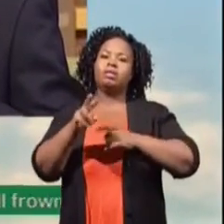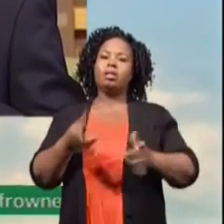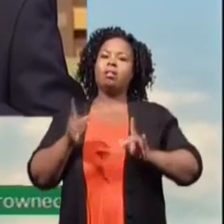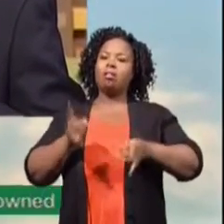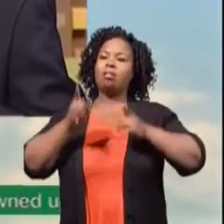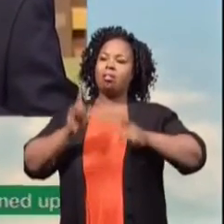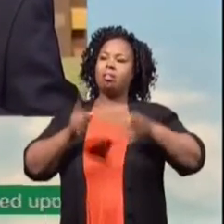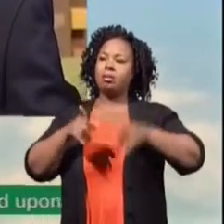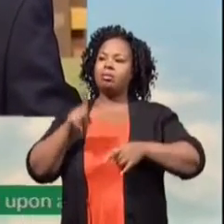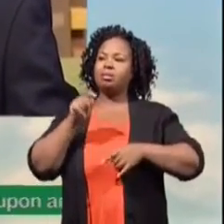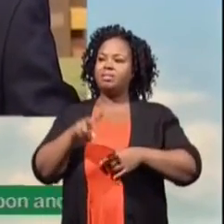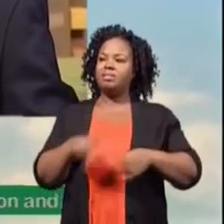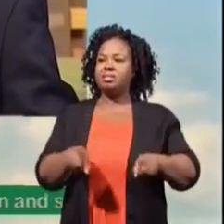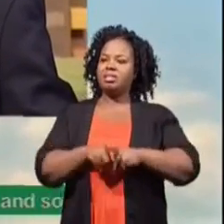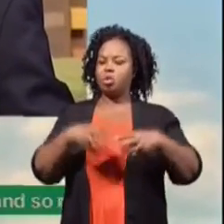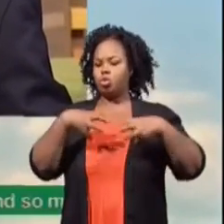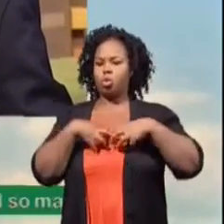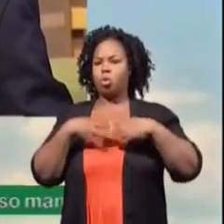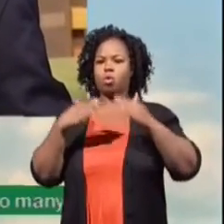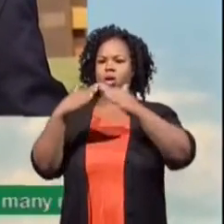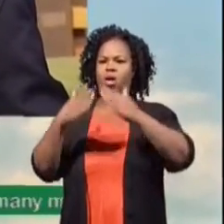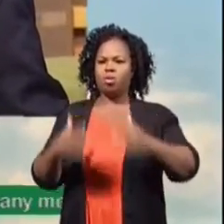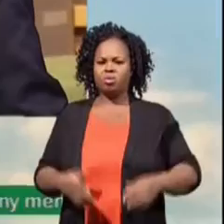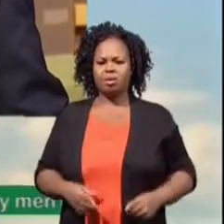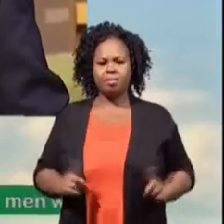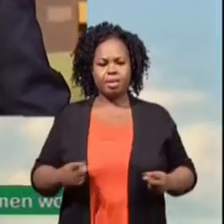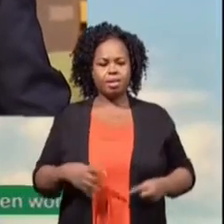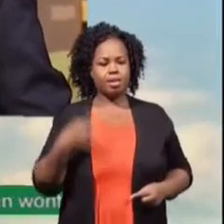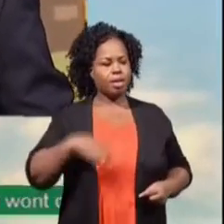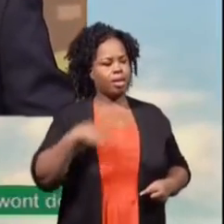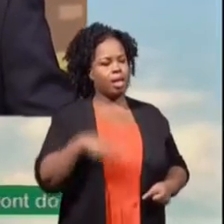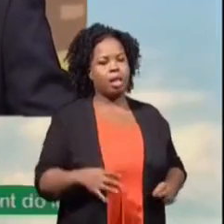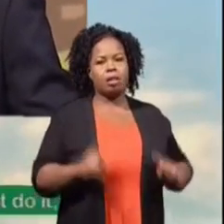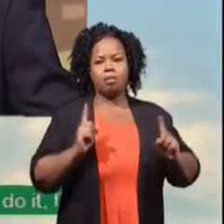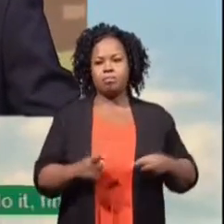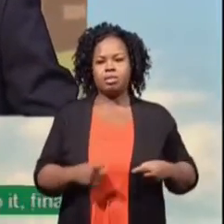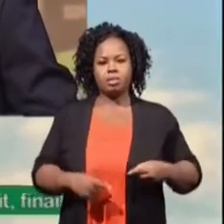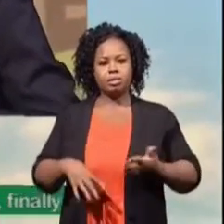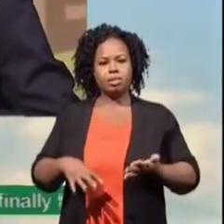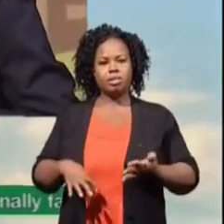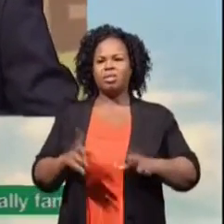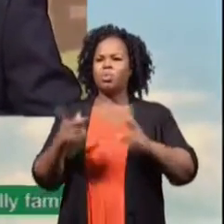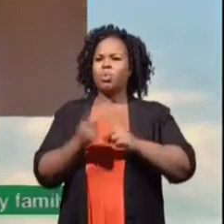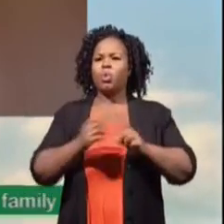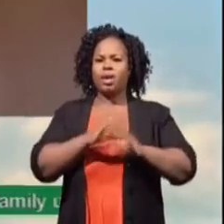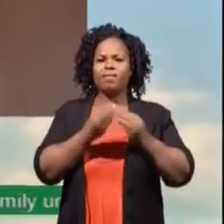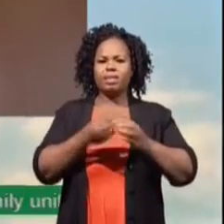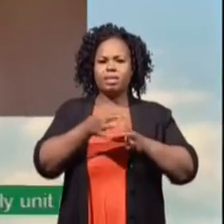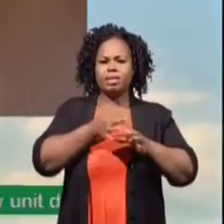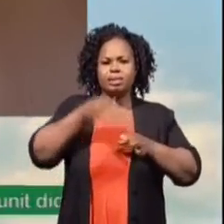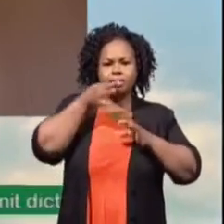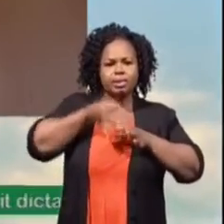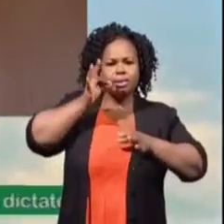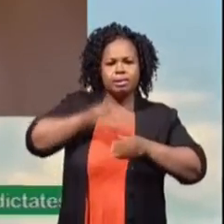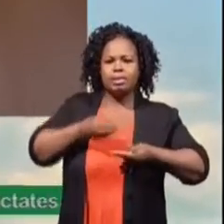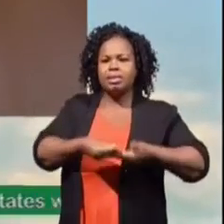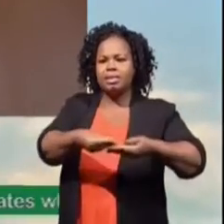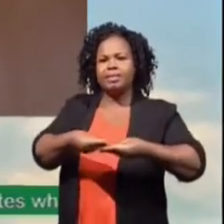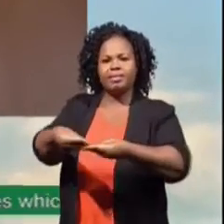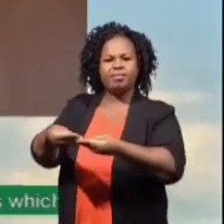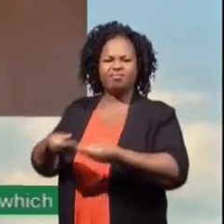o ke o shebile television gare ke ha hai mo maru mana mana nena o tsantsa itse it's everybody thing ahla o